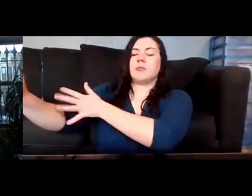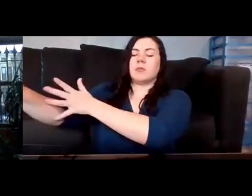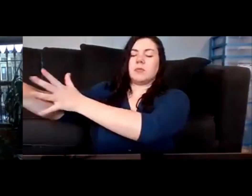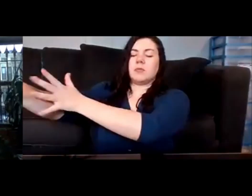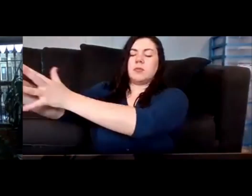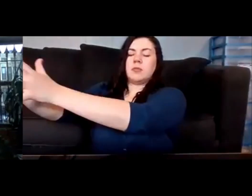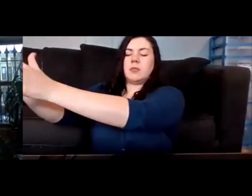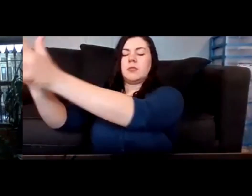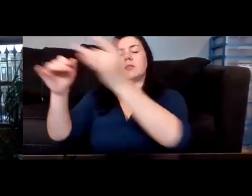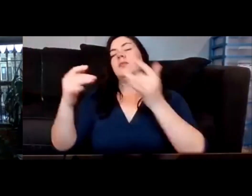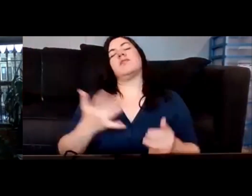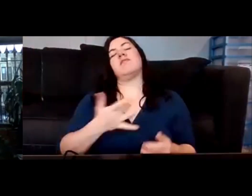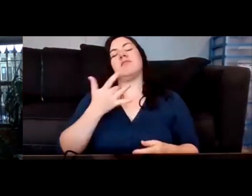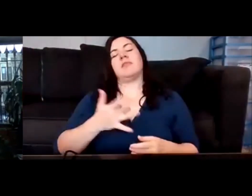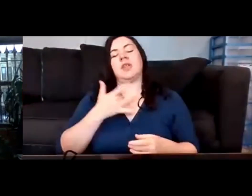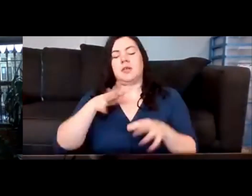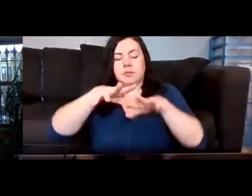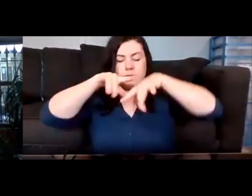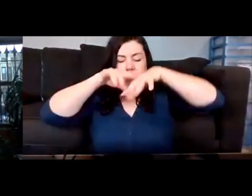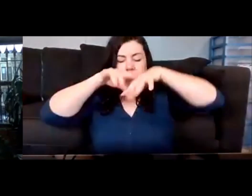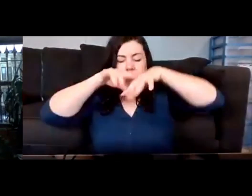Feeling this breath, this life force,